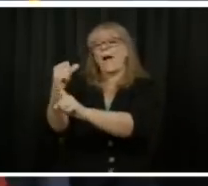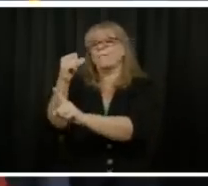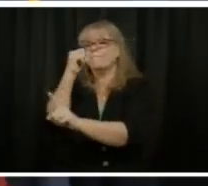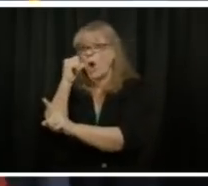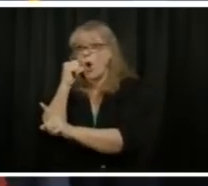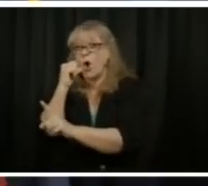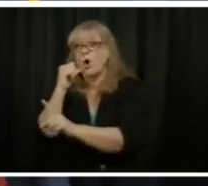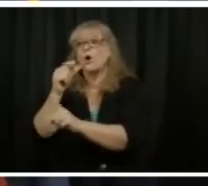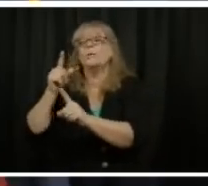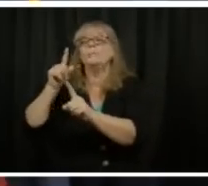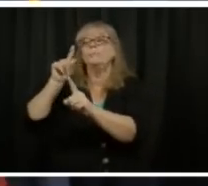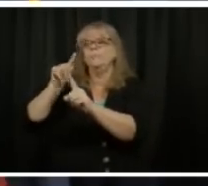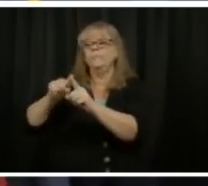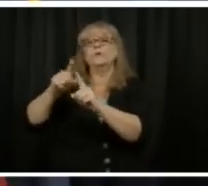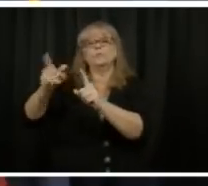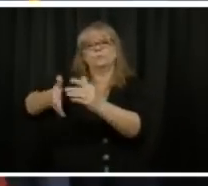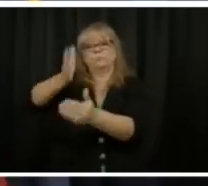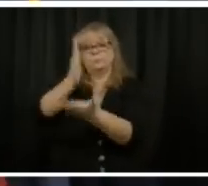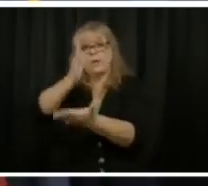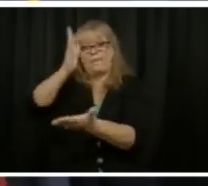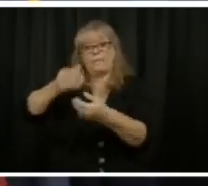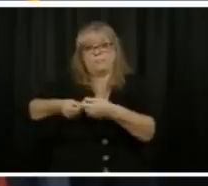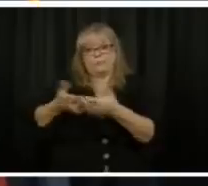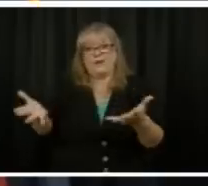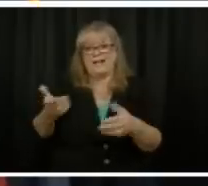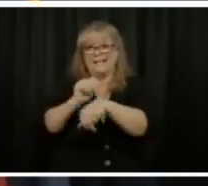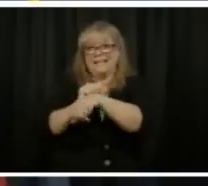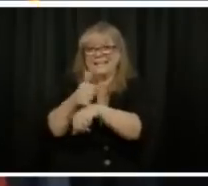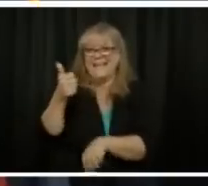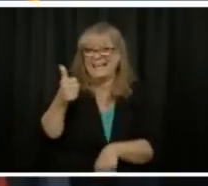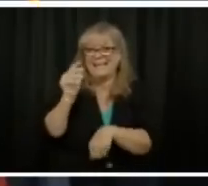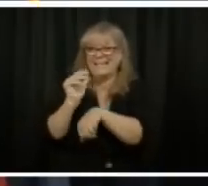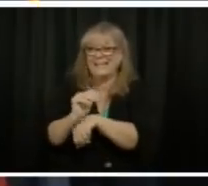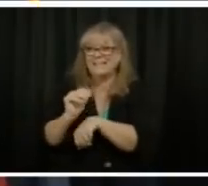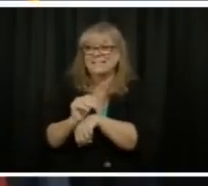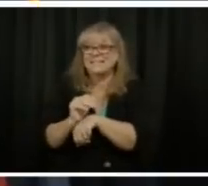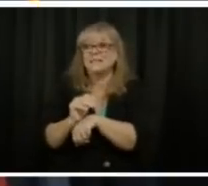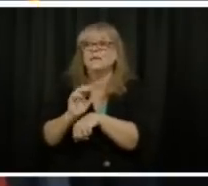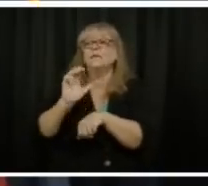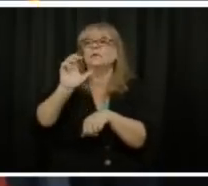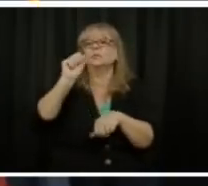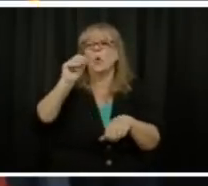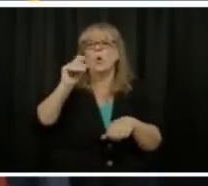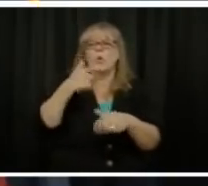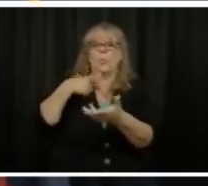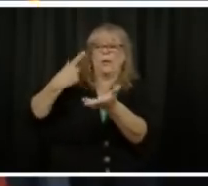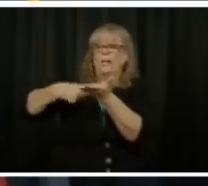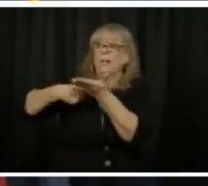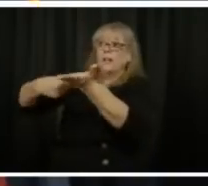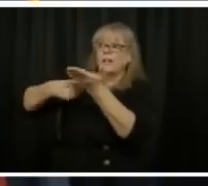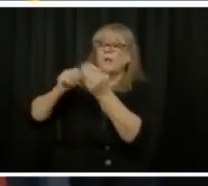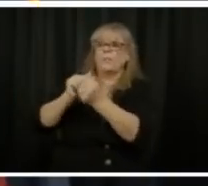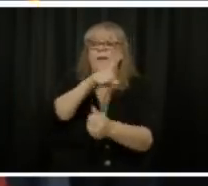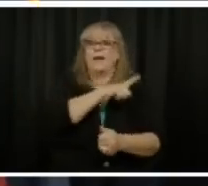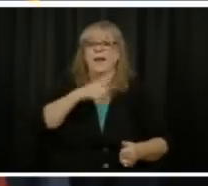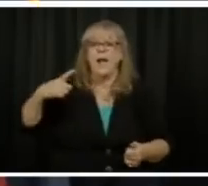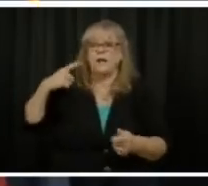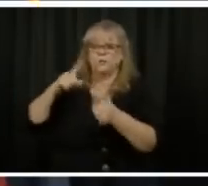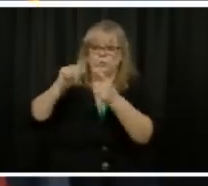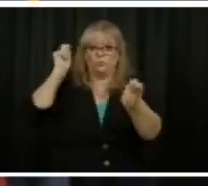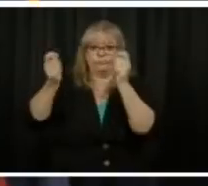legislature, we can work with Democrats and Republicans to remove that statewide law and allow, if they choose to, communities to have a